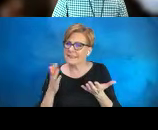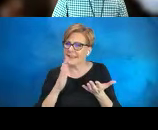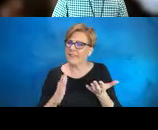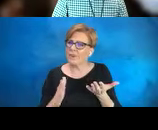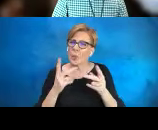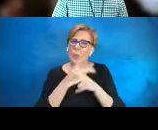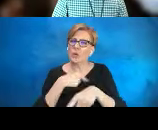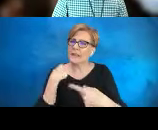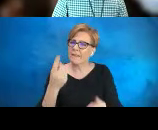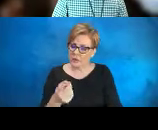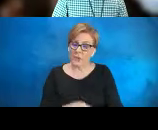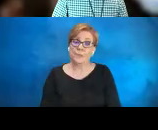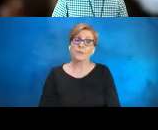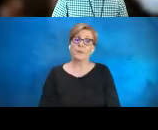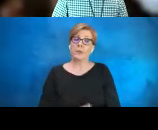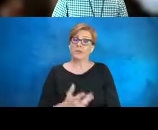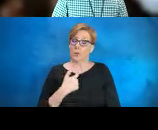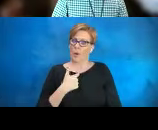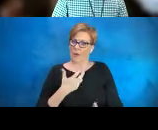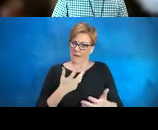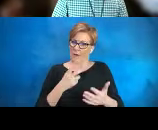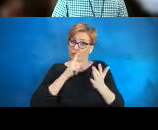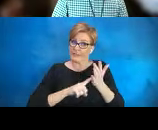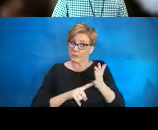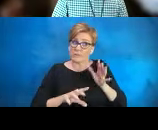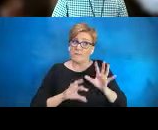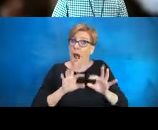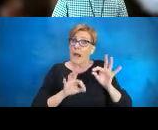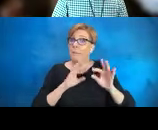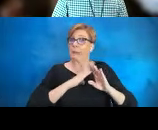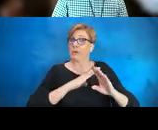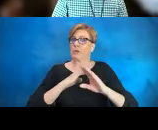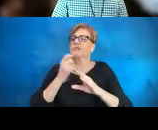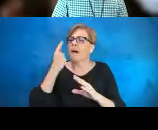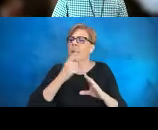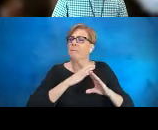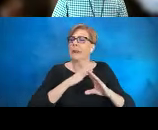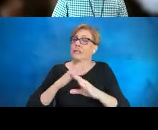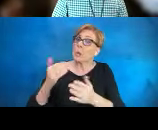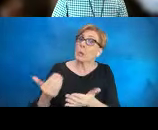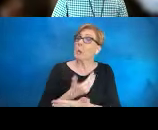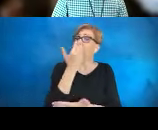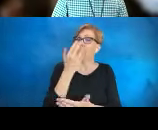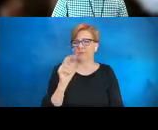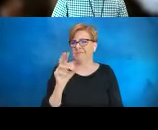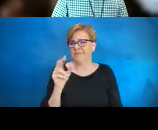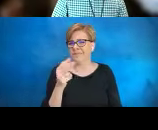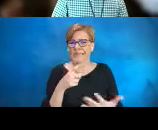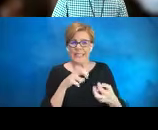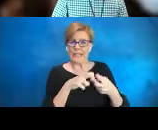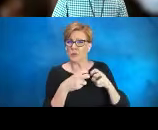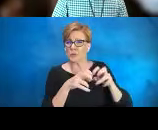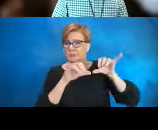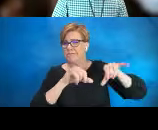findings of the barriers to disability benefits, they weren't all new. Some of these issues, many of them, in fact, had existed